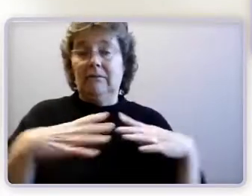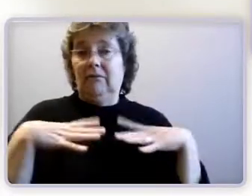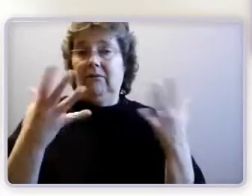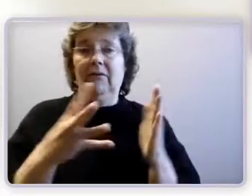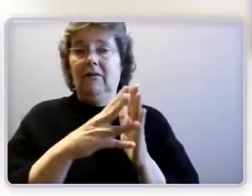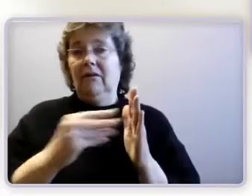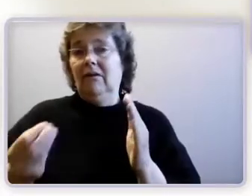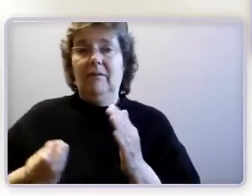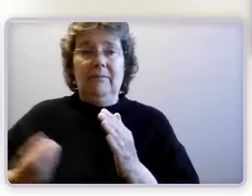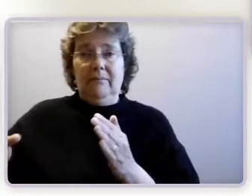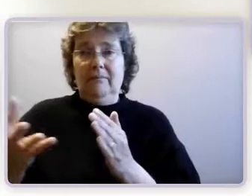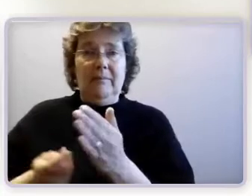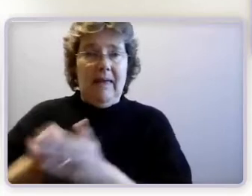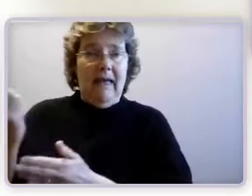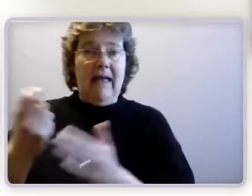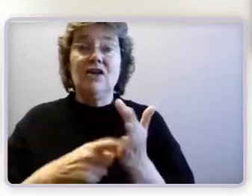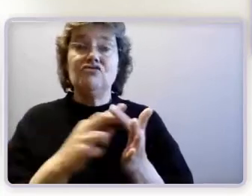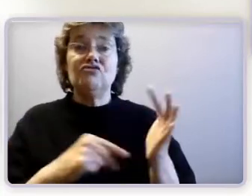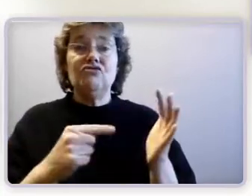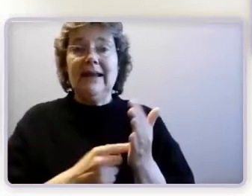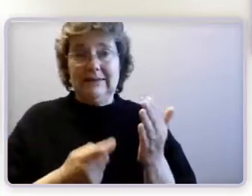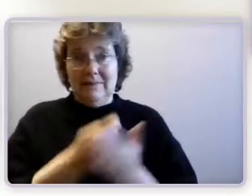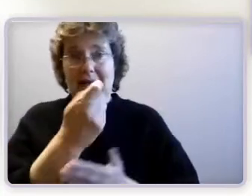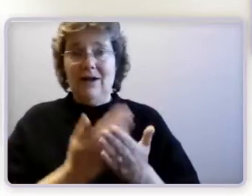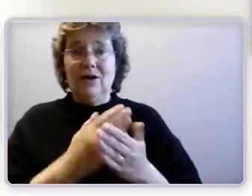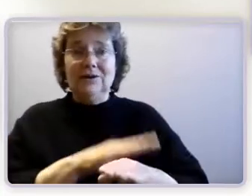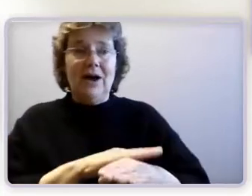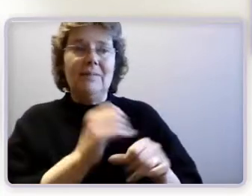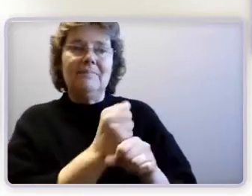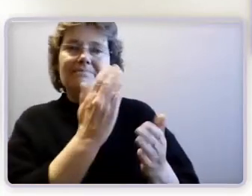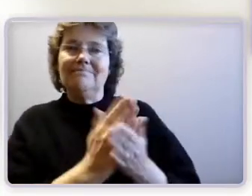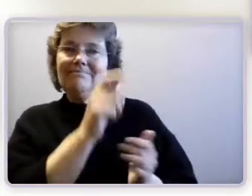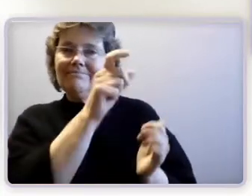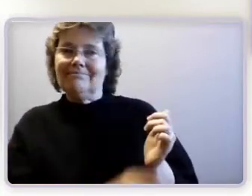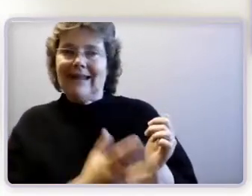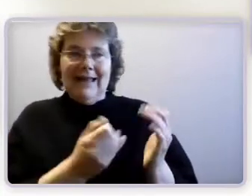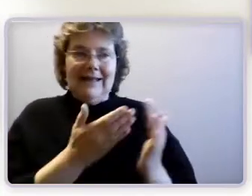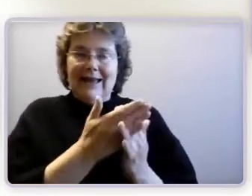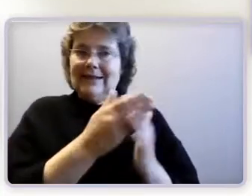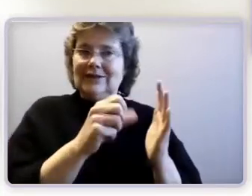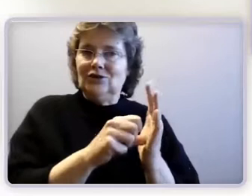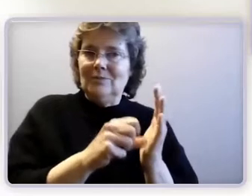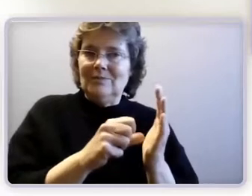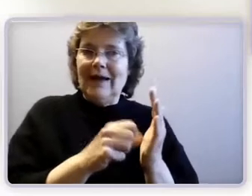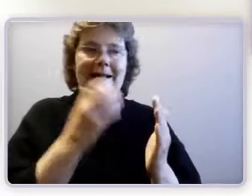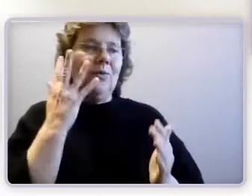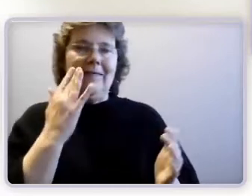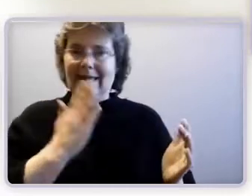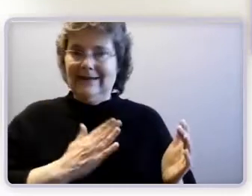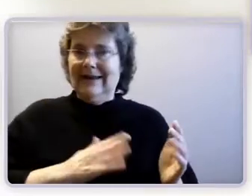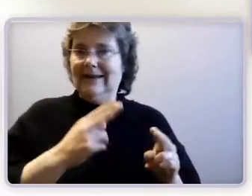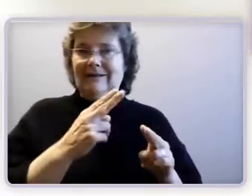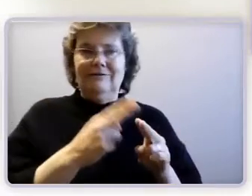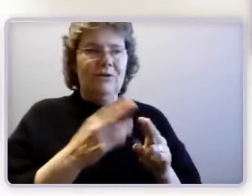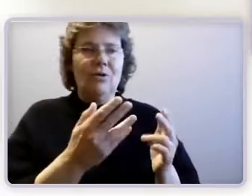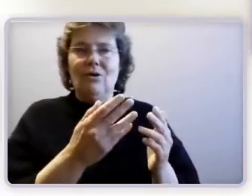sure that the person has access to money and funds when they need it for their own personal spend, to go shopping, to buy groceries,